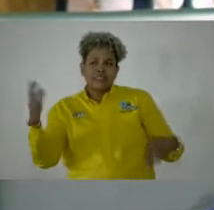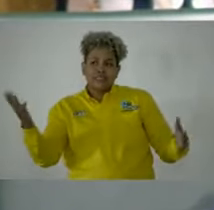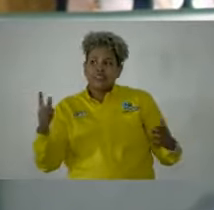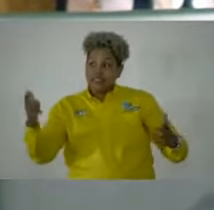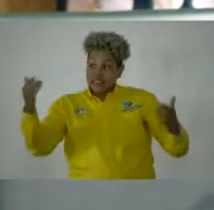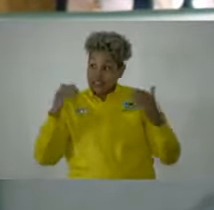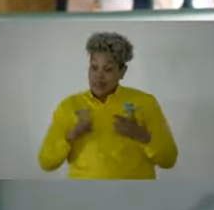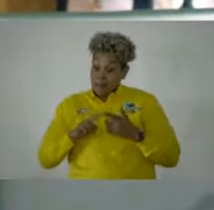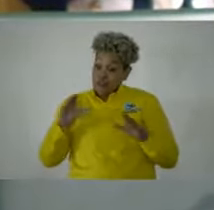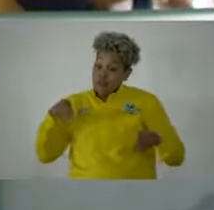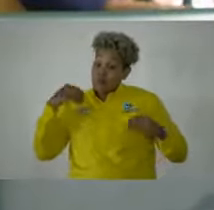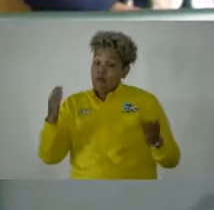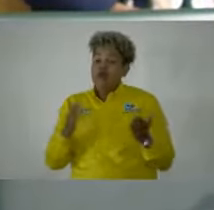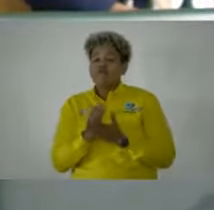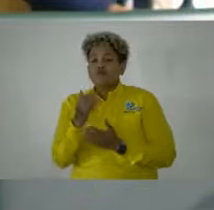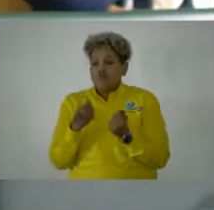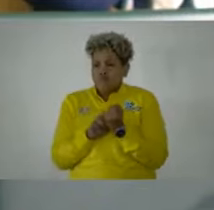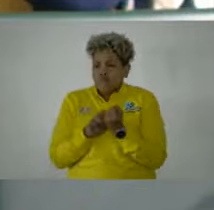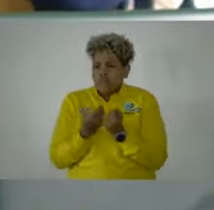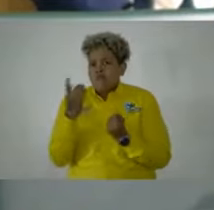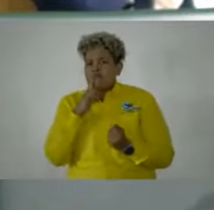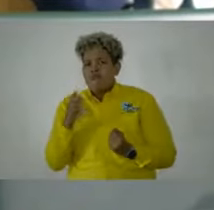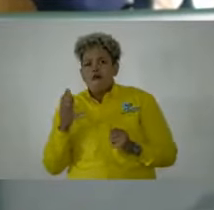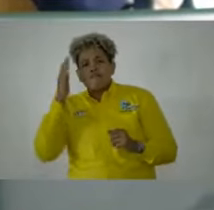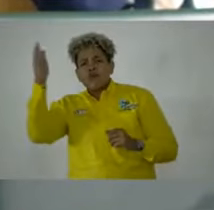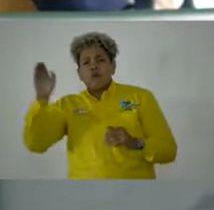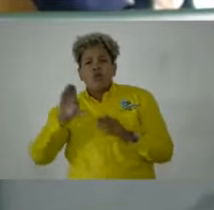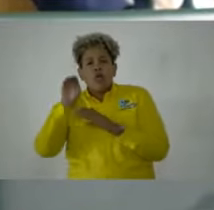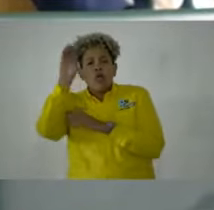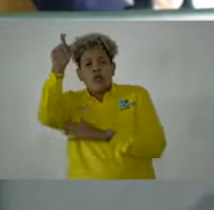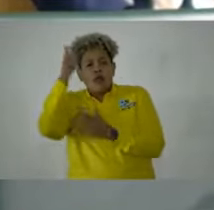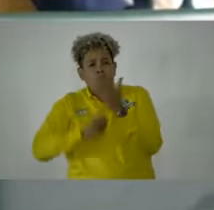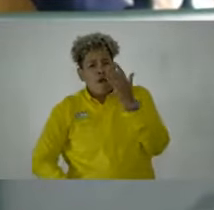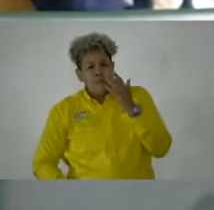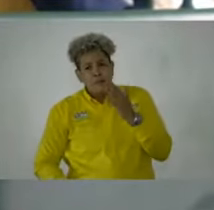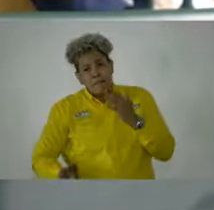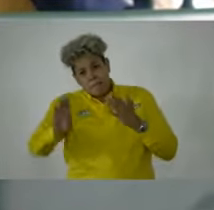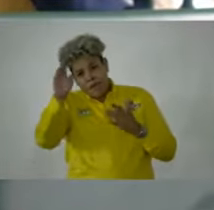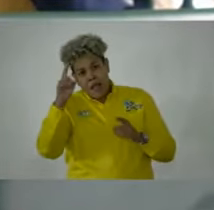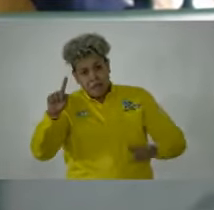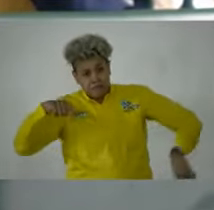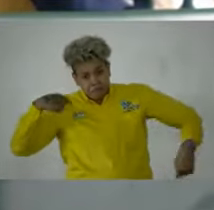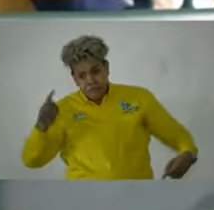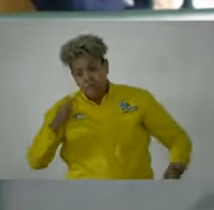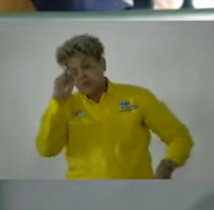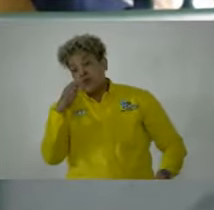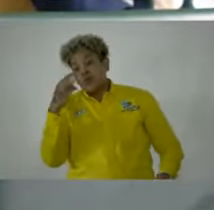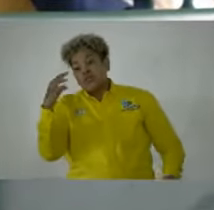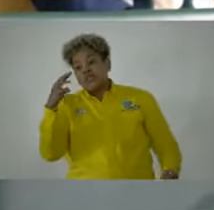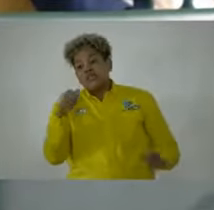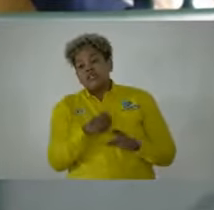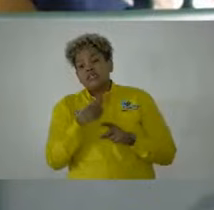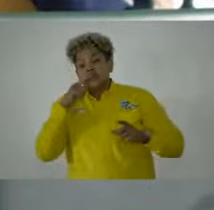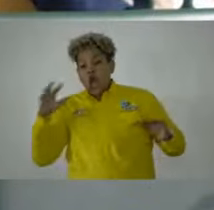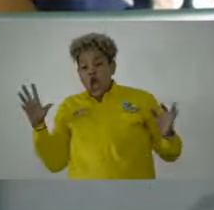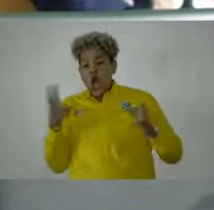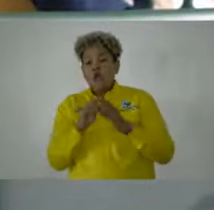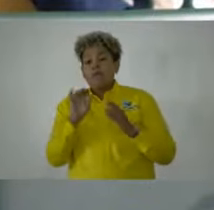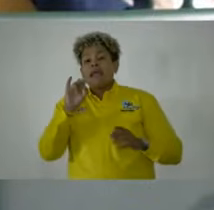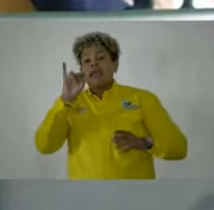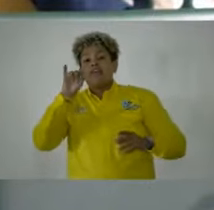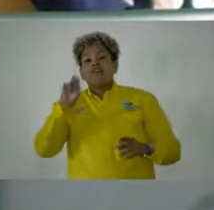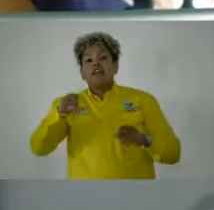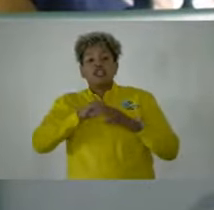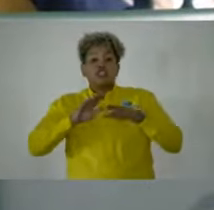and to provide some buffer for future inflation. The fact is that since 2016, accumulated inflation